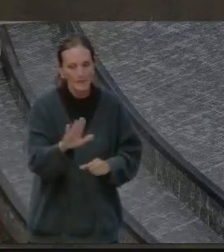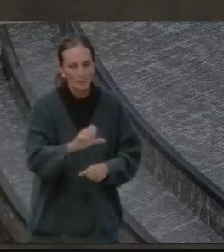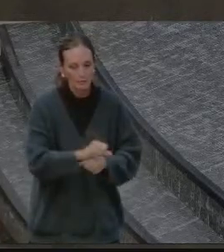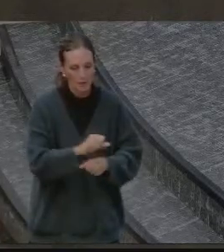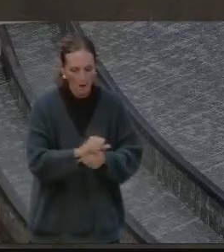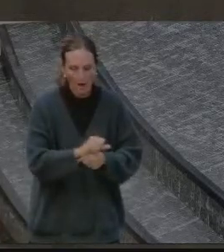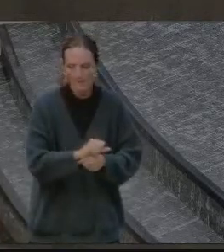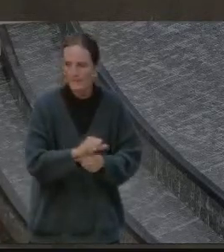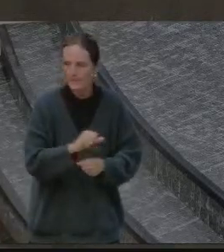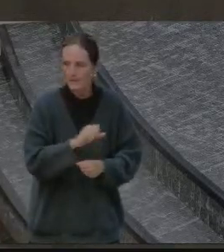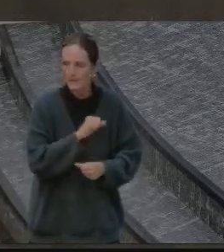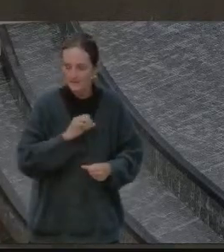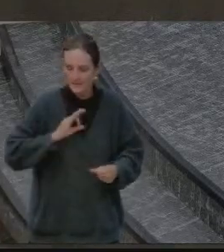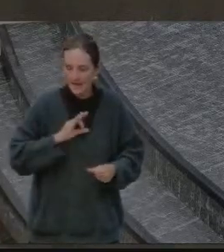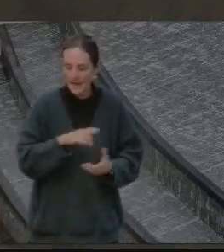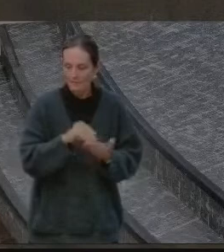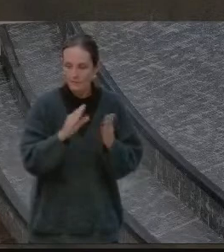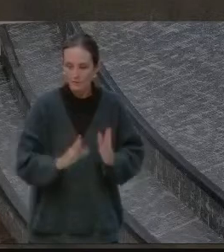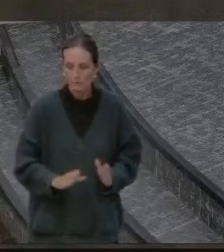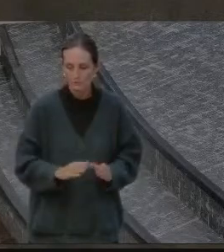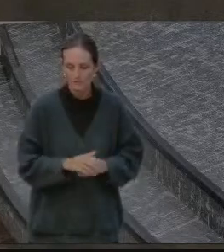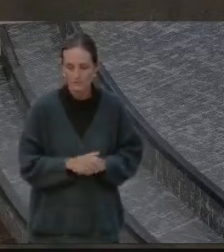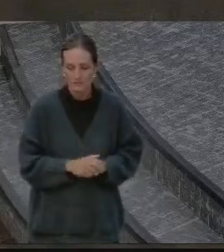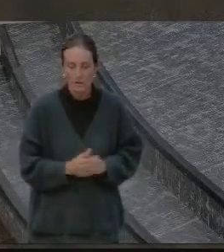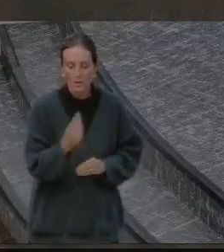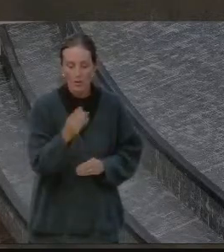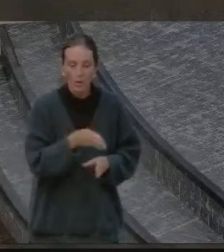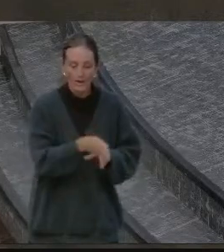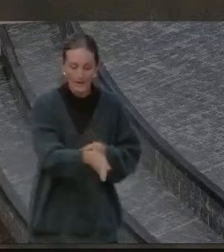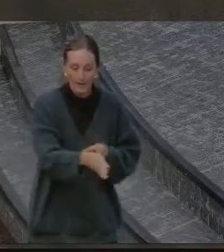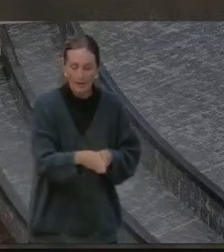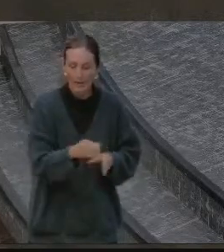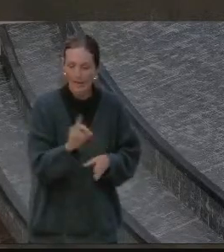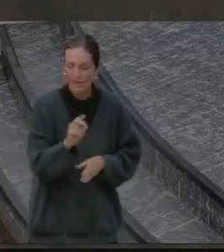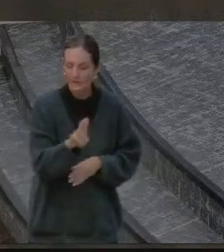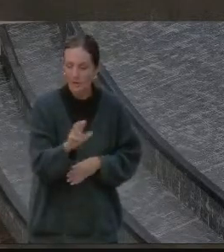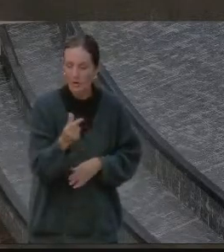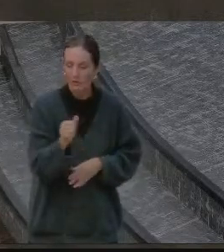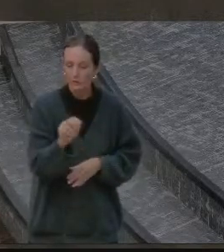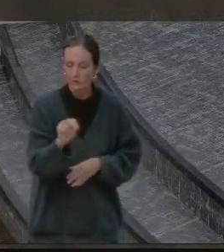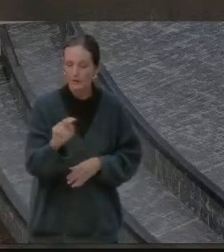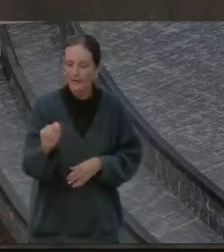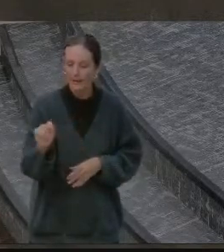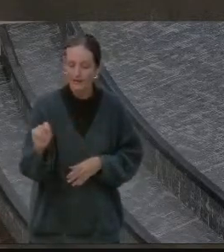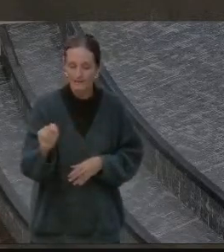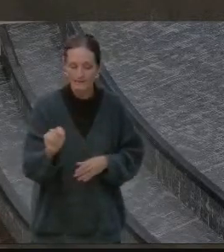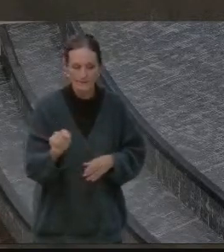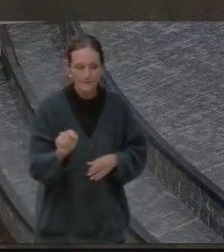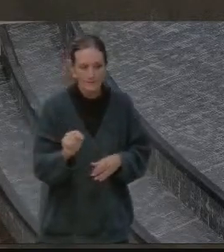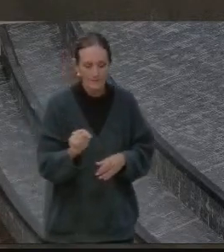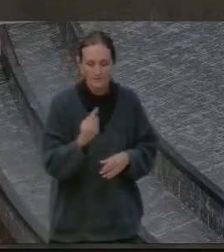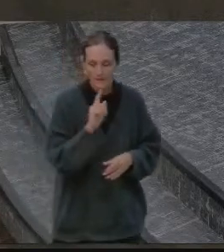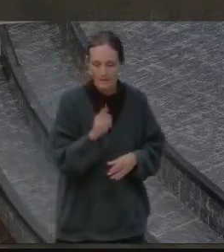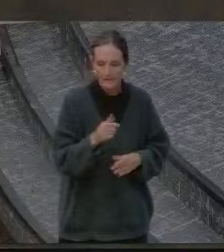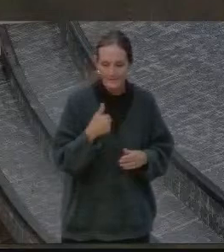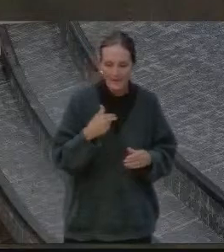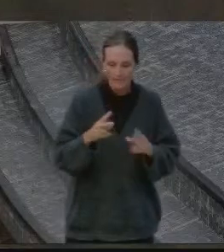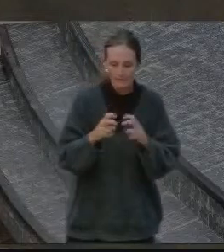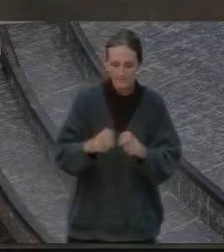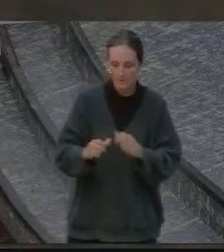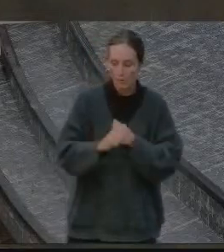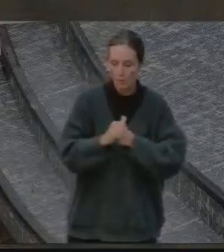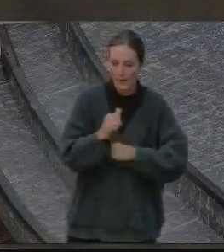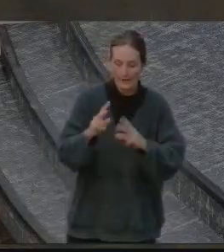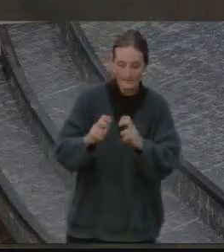staff. And one of the areas Dr. Gant asked me about this week also was us having threat assessments. And we do